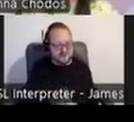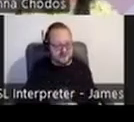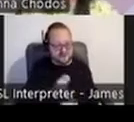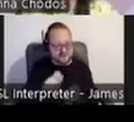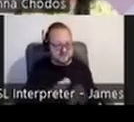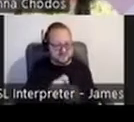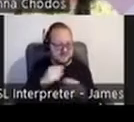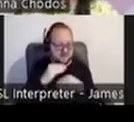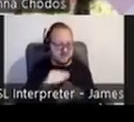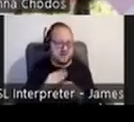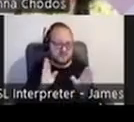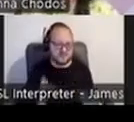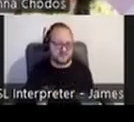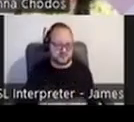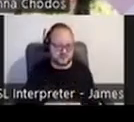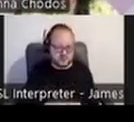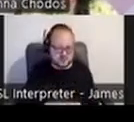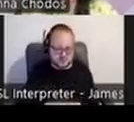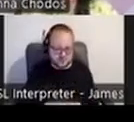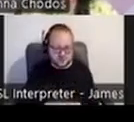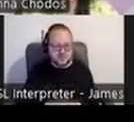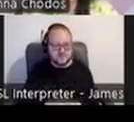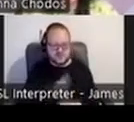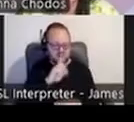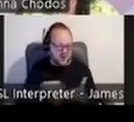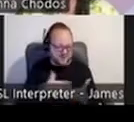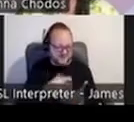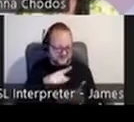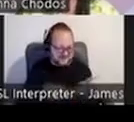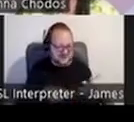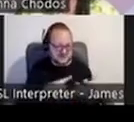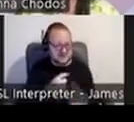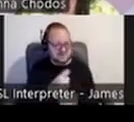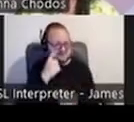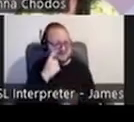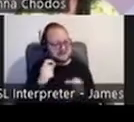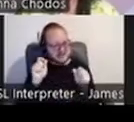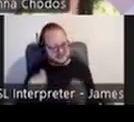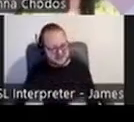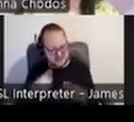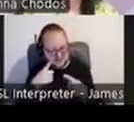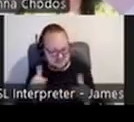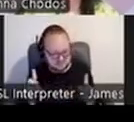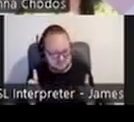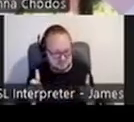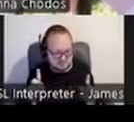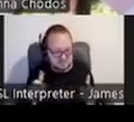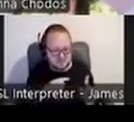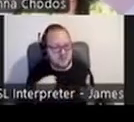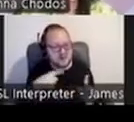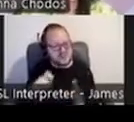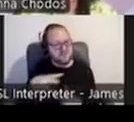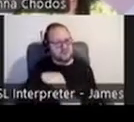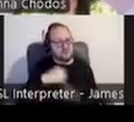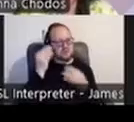it's all of this not only makes sense, it's doable, but we do have to be thoughtful and obviously it's coming from a